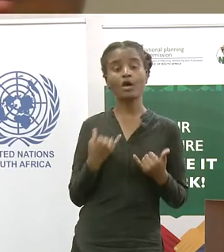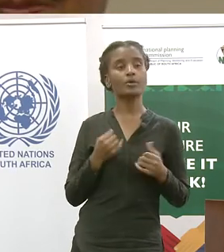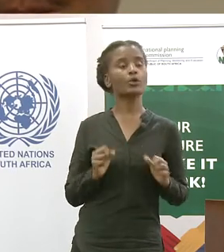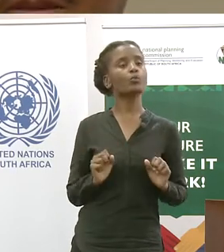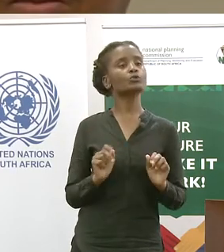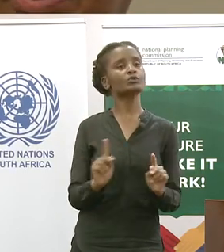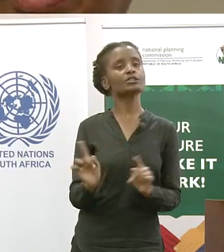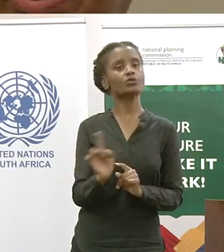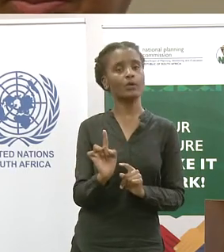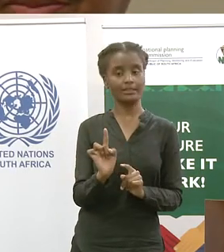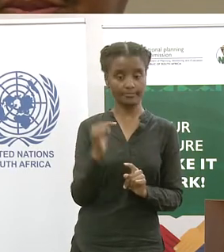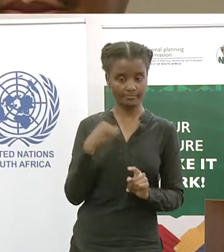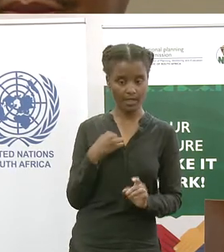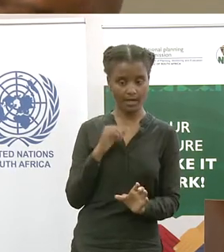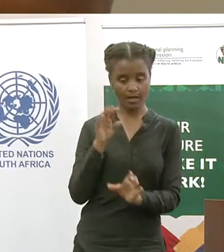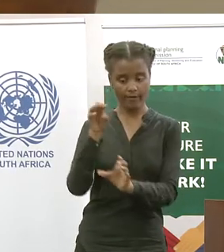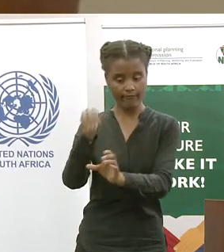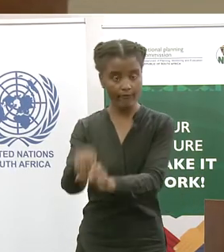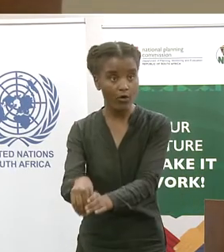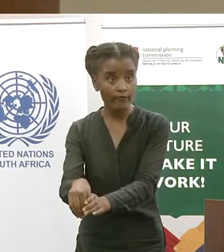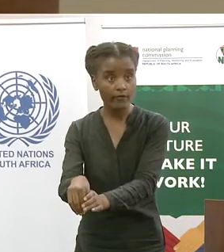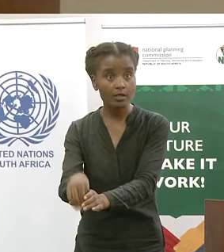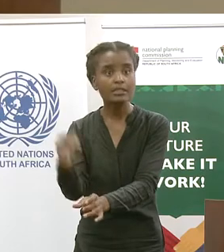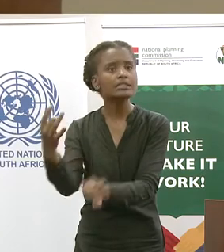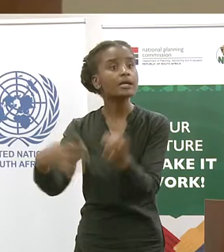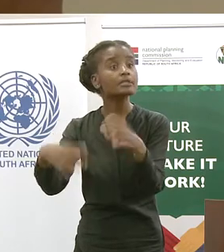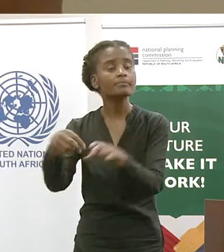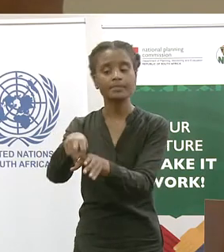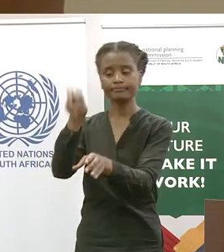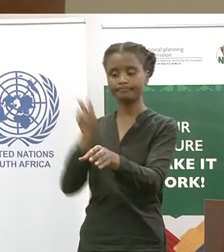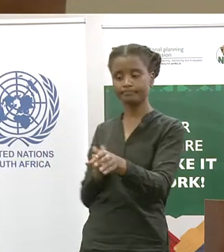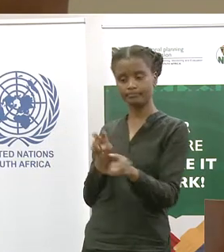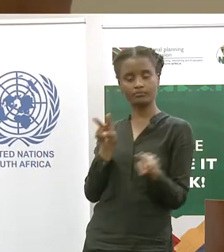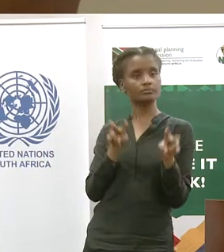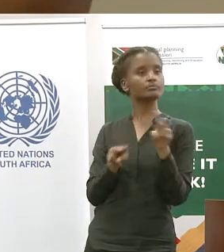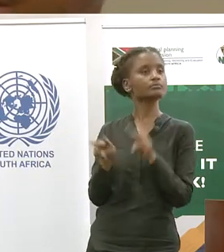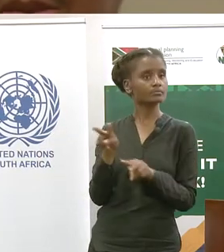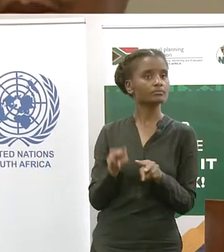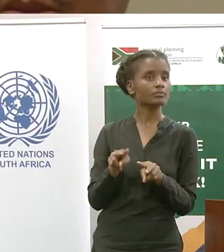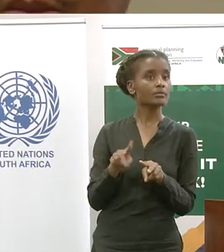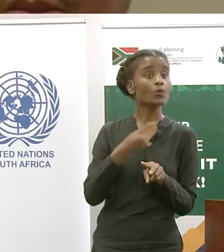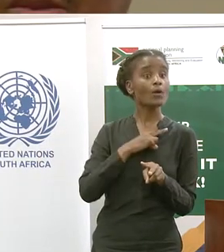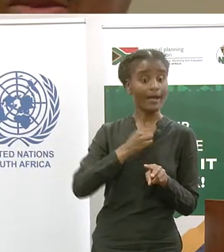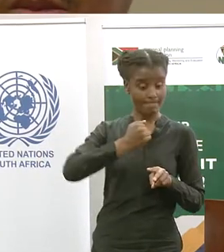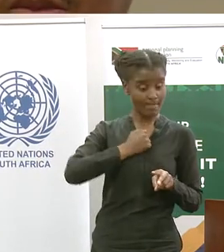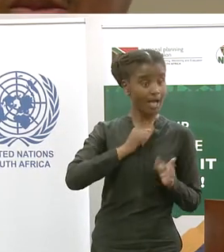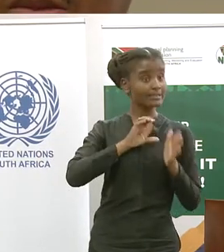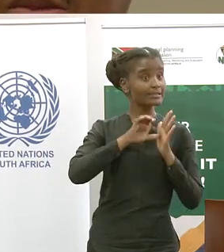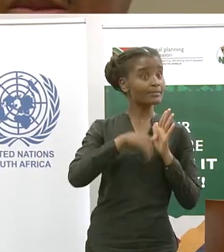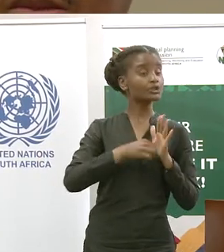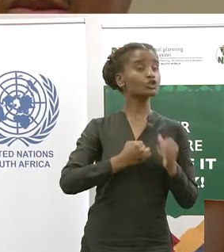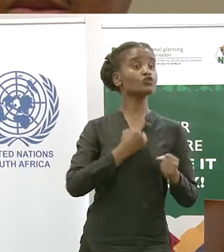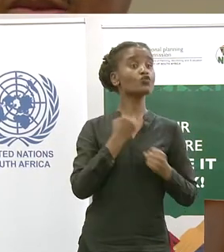there inside, but also being outside, because the struggles of my disability did not